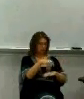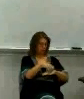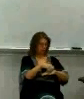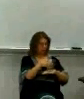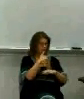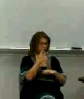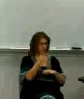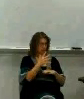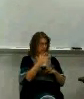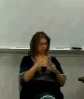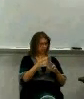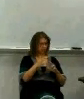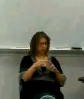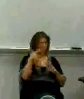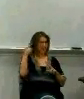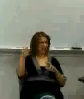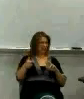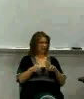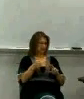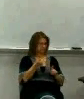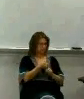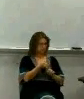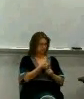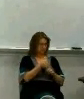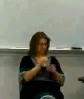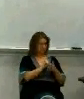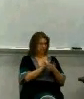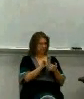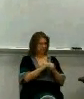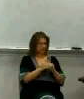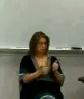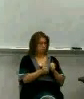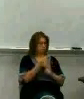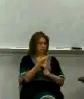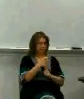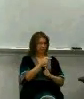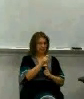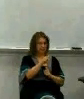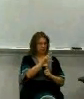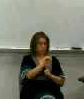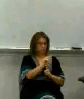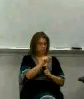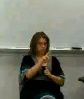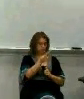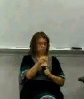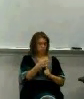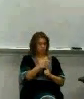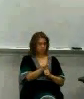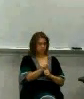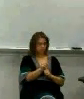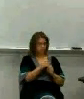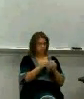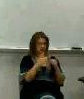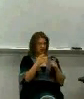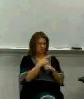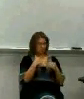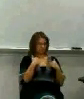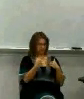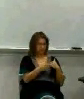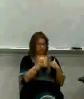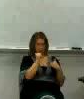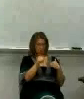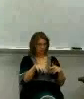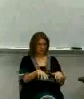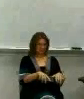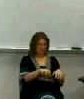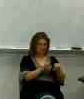molecules that are sort of recycling themselves. That's how most heterotrophs do most stuff, particularly more complex animals. They don't take